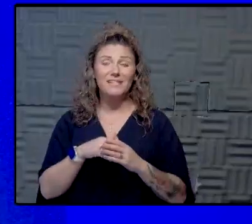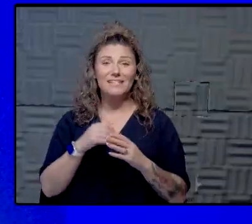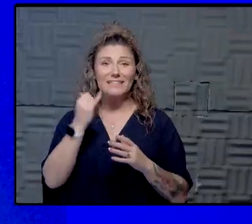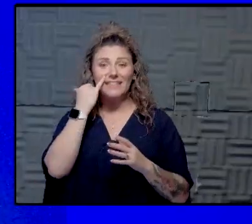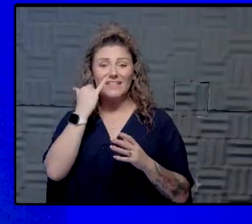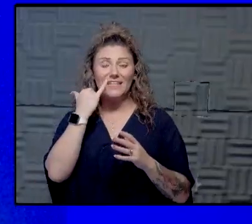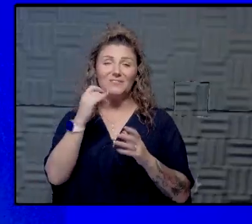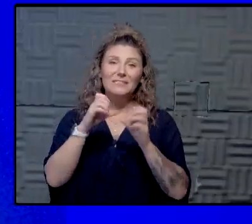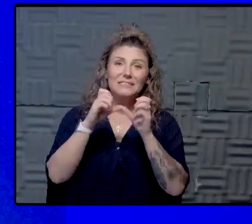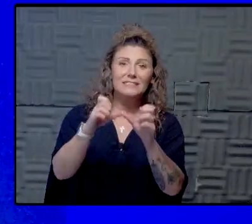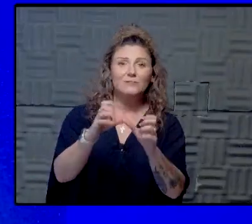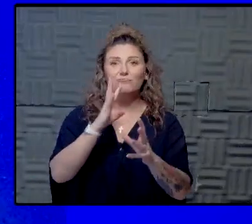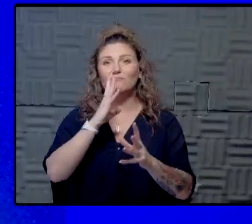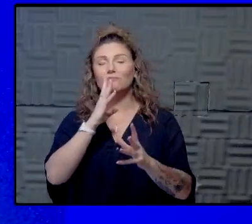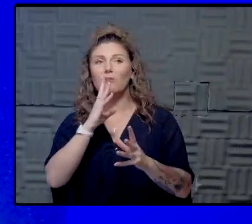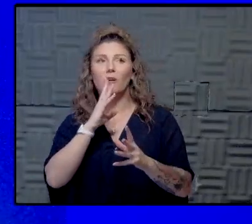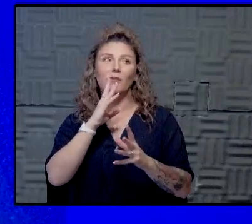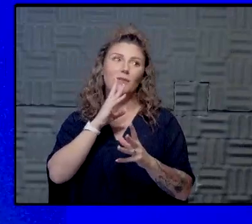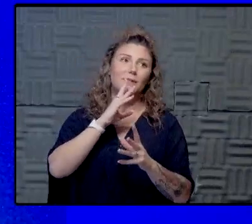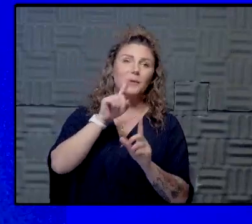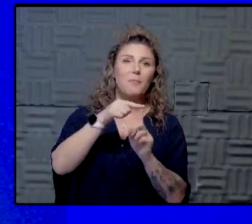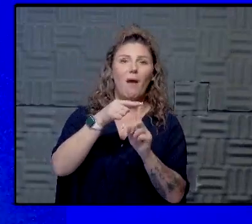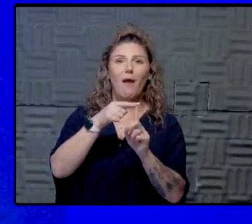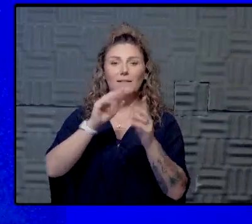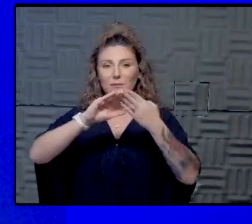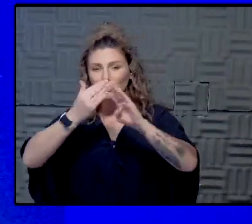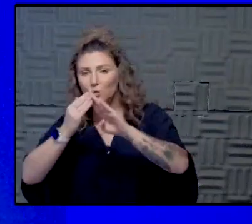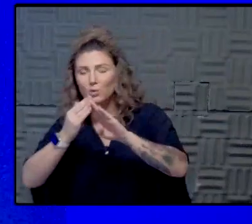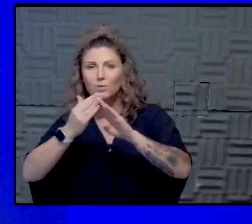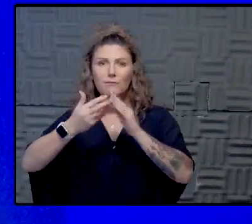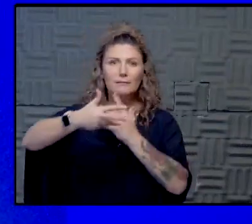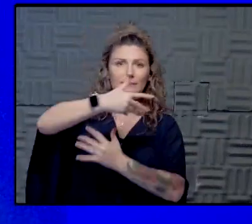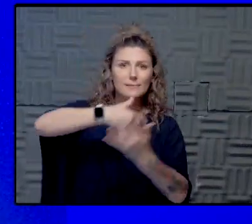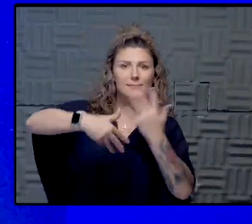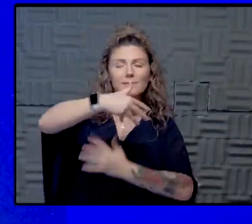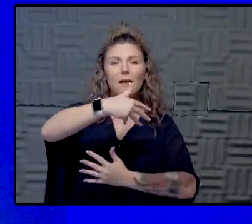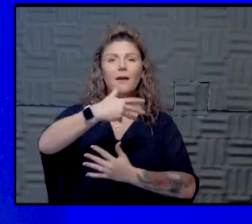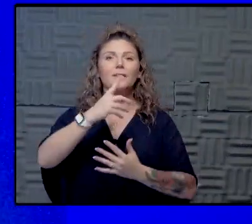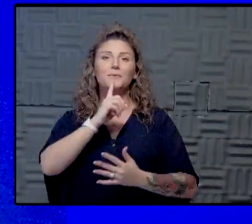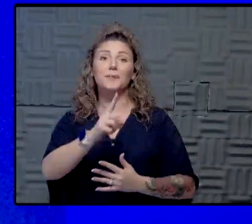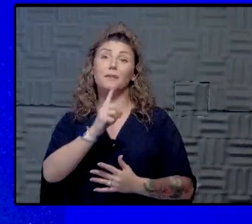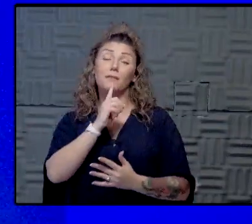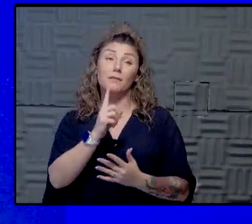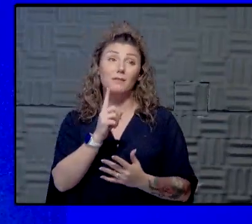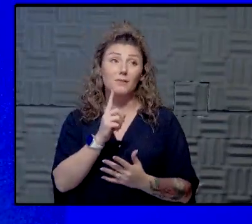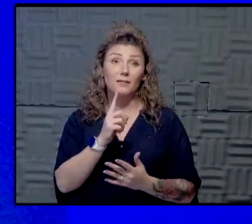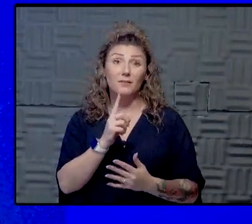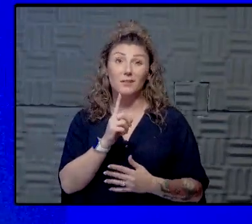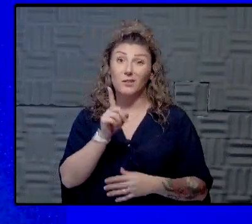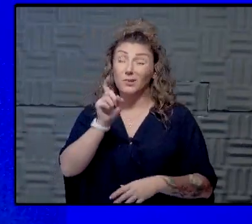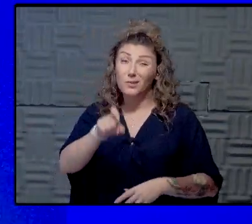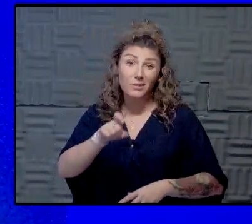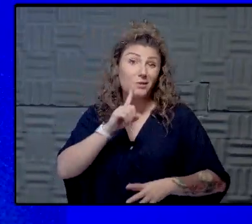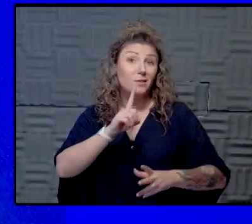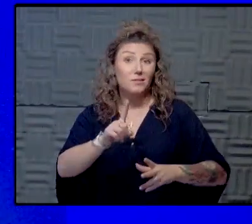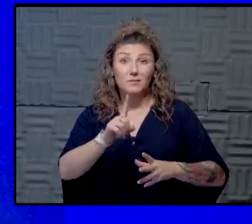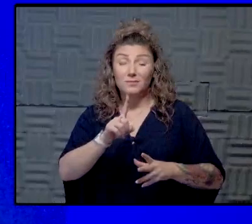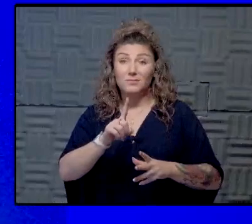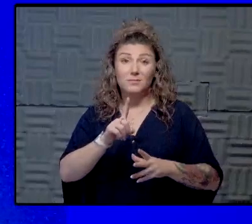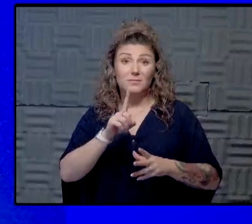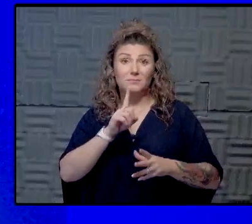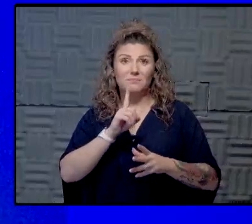talking about moving forward as a community and a society to truly get on top and stay on top